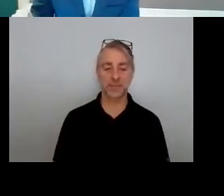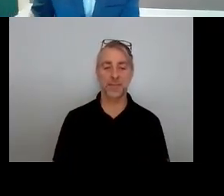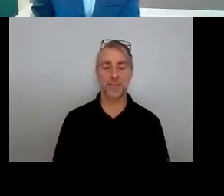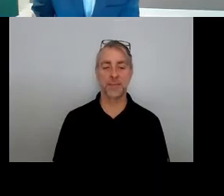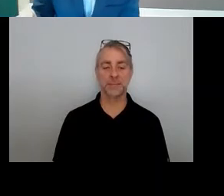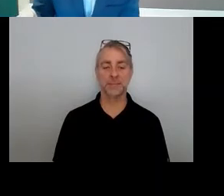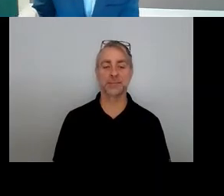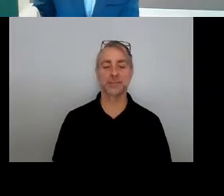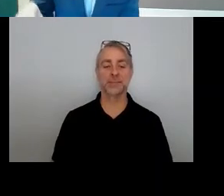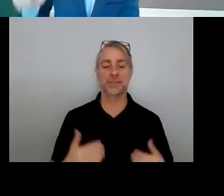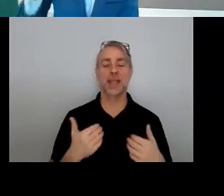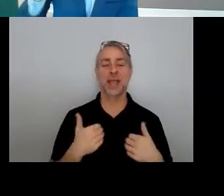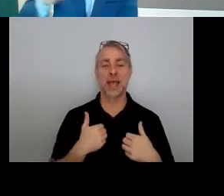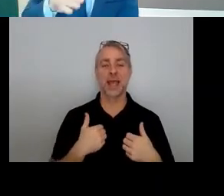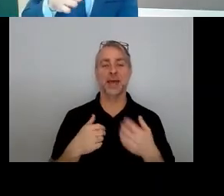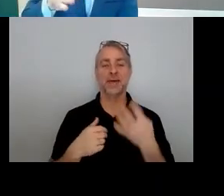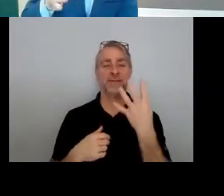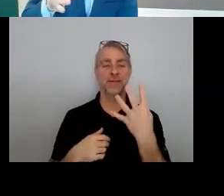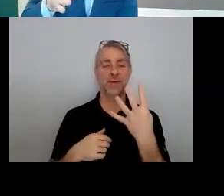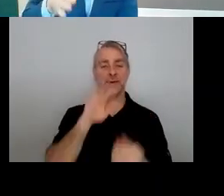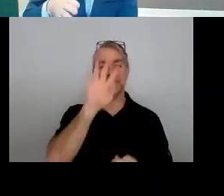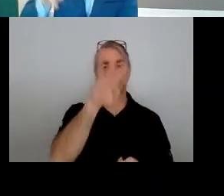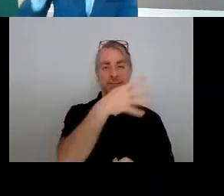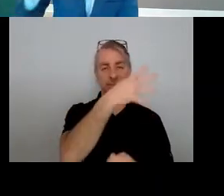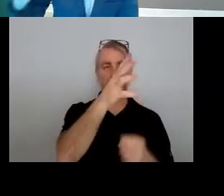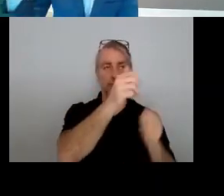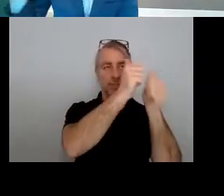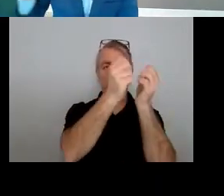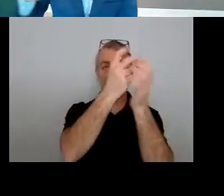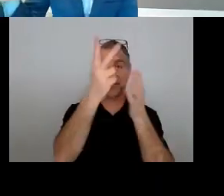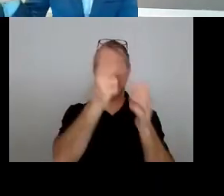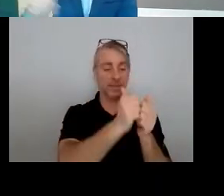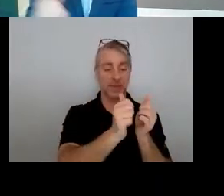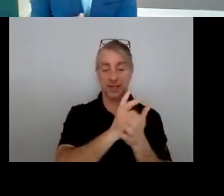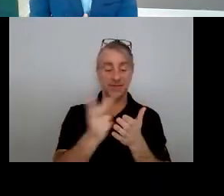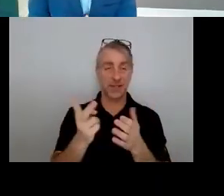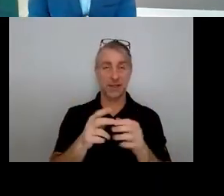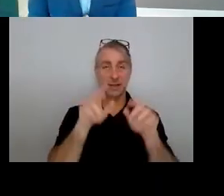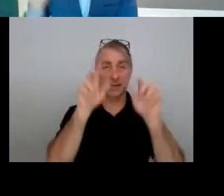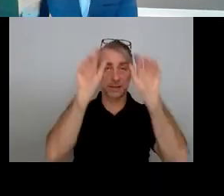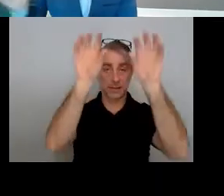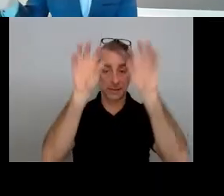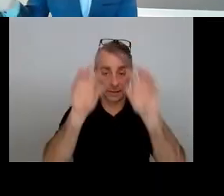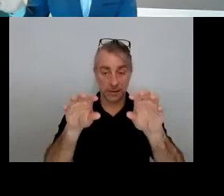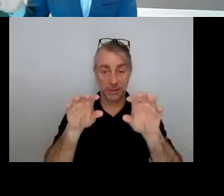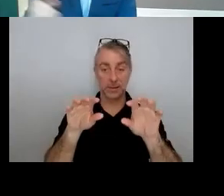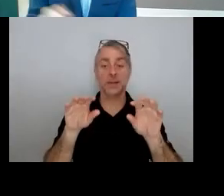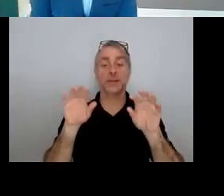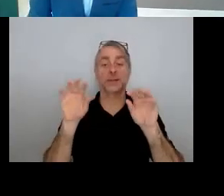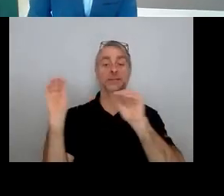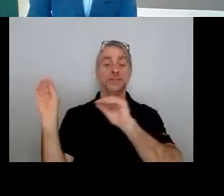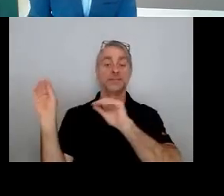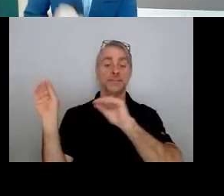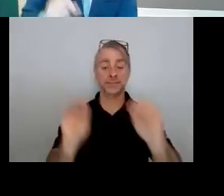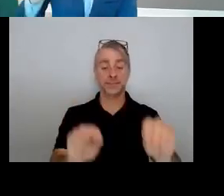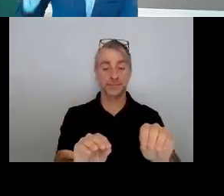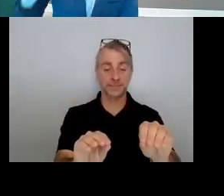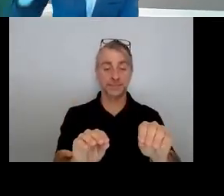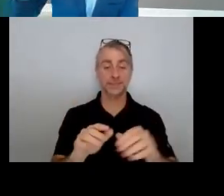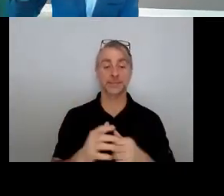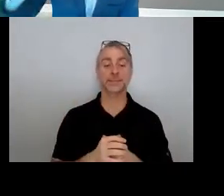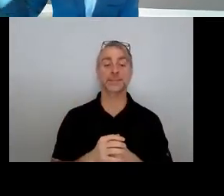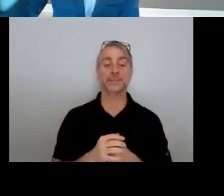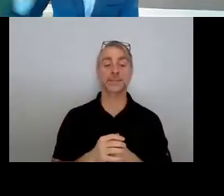4 cells of crossing the treatment group, the comparison group with the success and failure rate. We represent